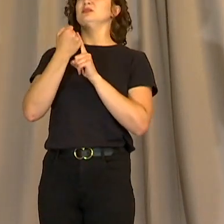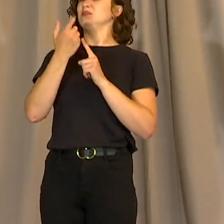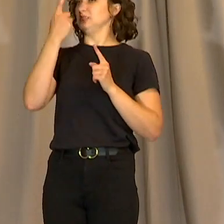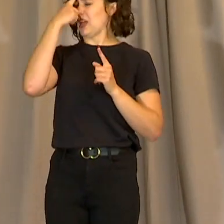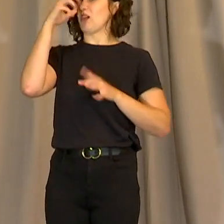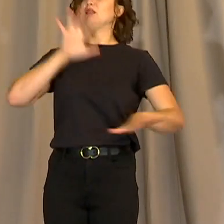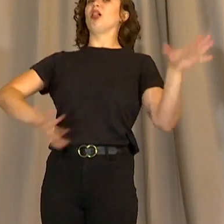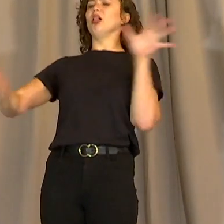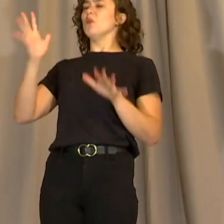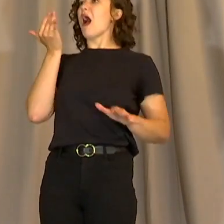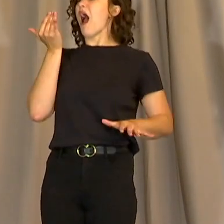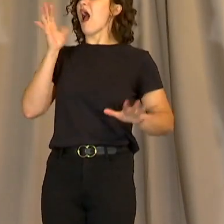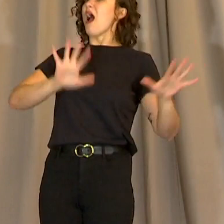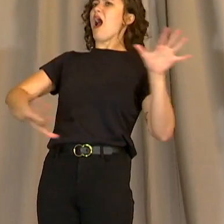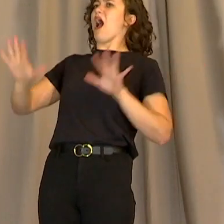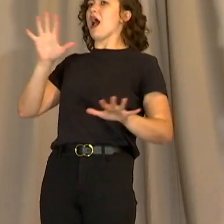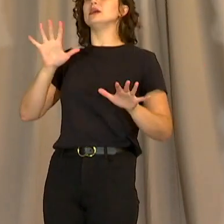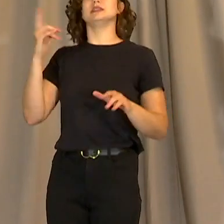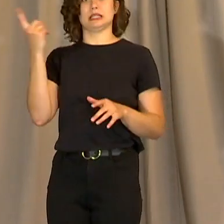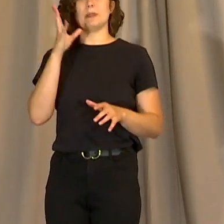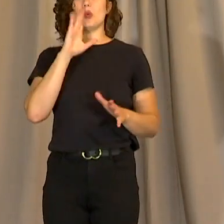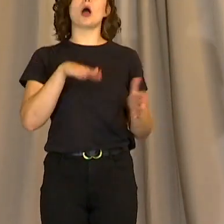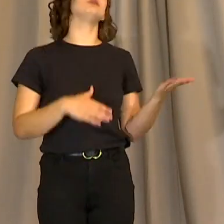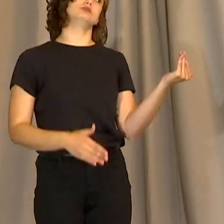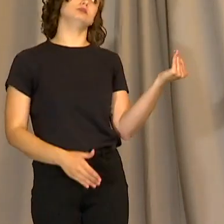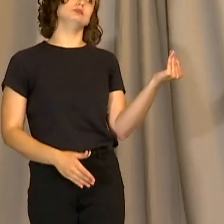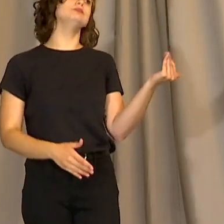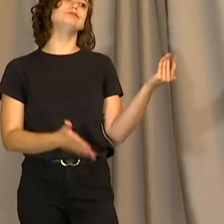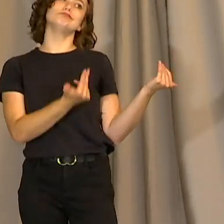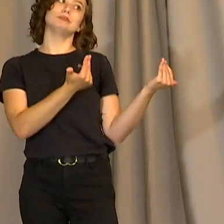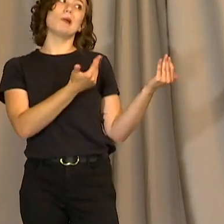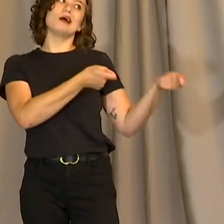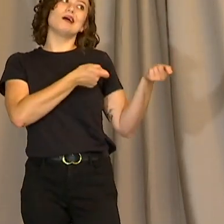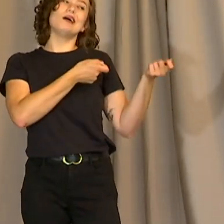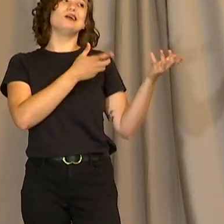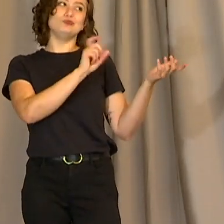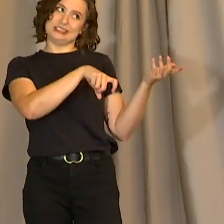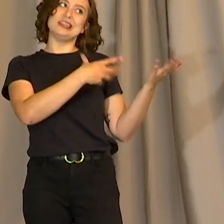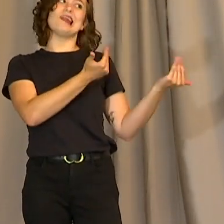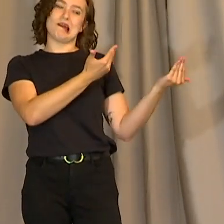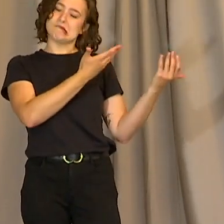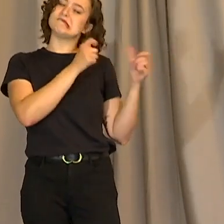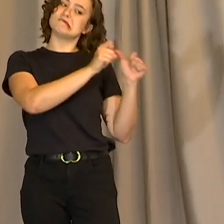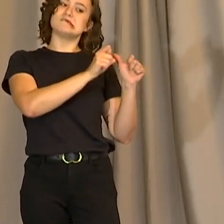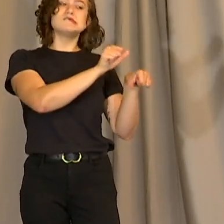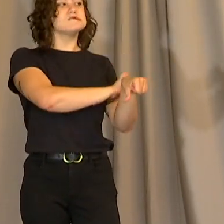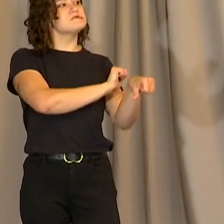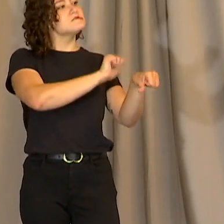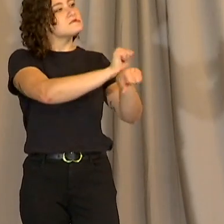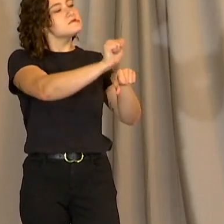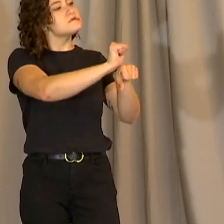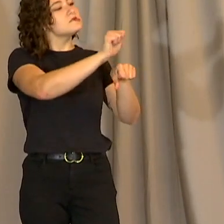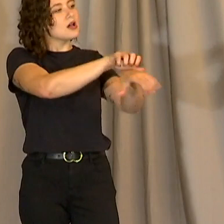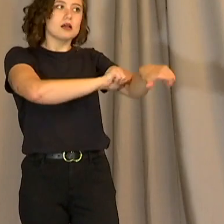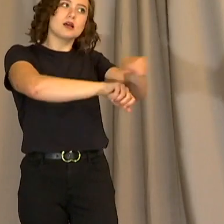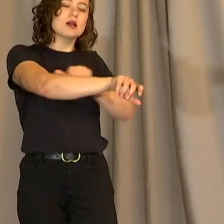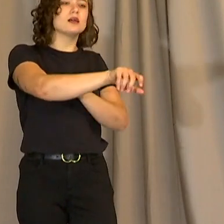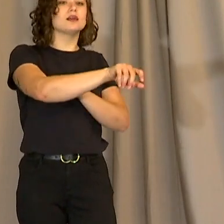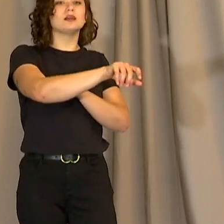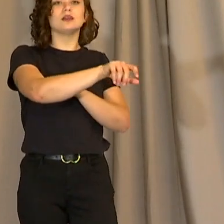need somebody to say, nah, girl, homie, come on. We're about to do this, right? So you do have to surround yourself with other people. Figure out what they're